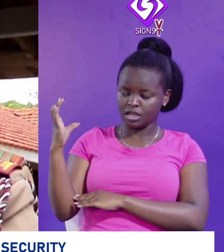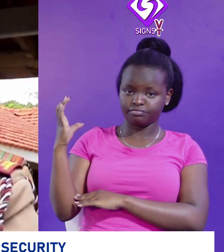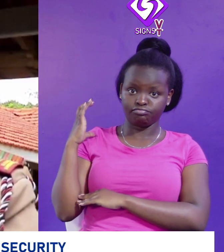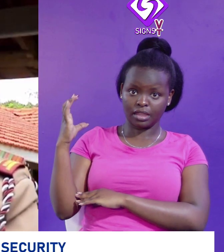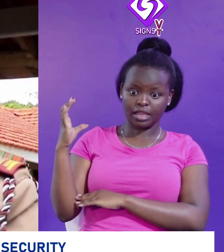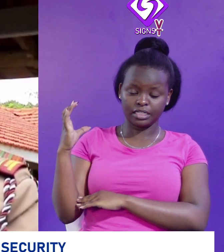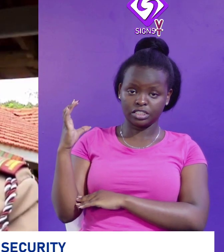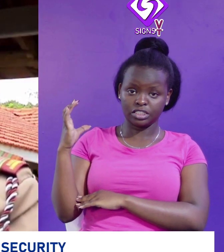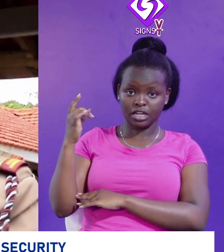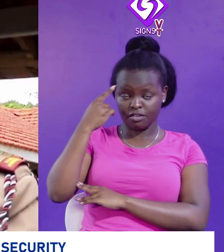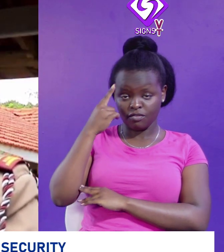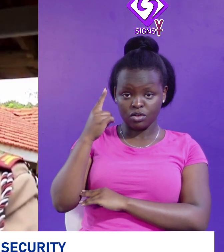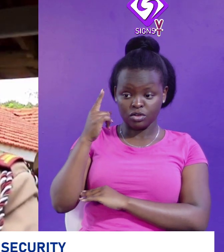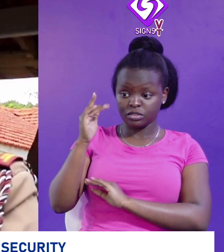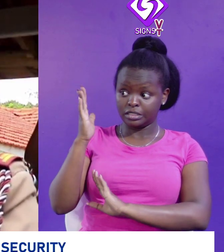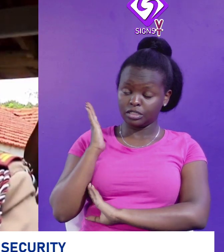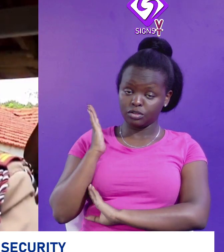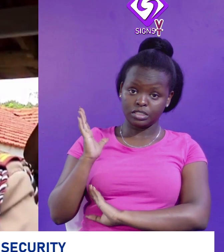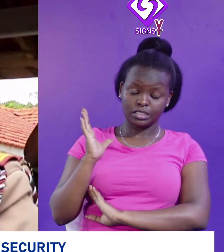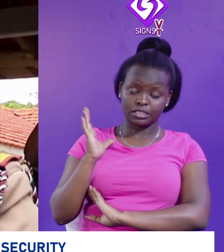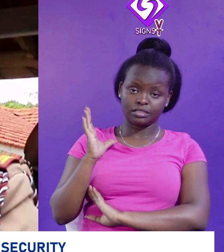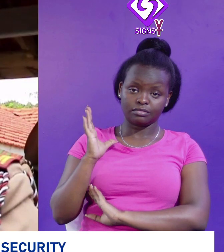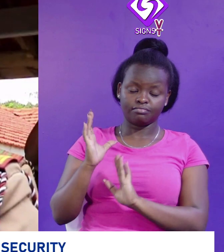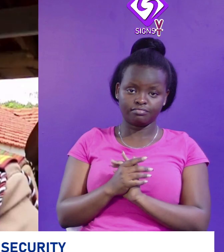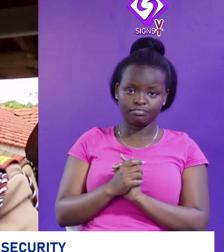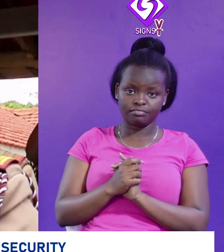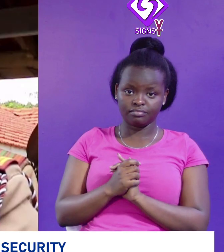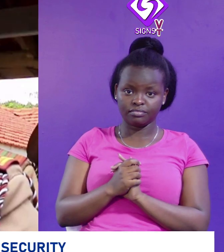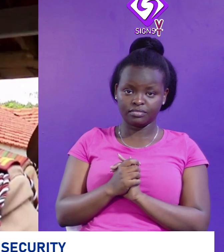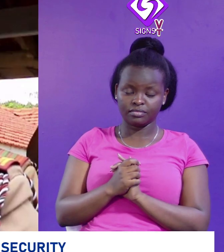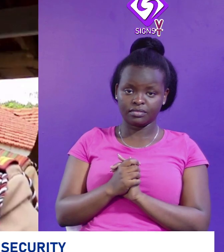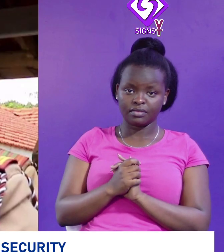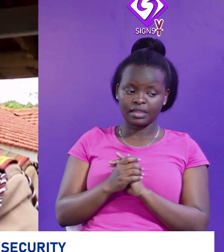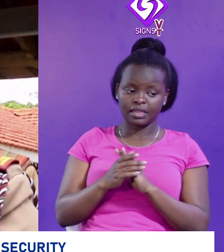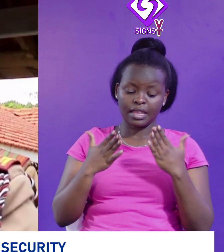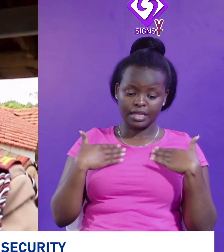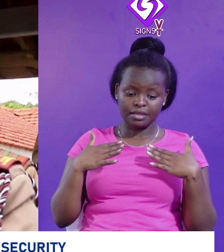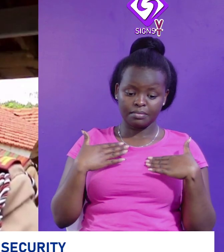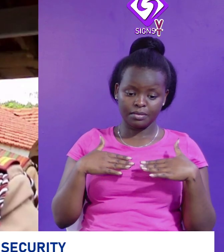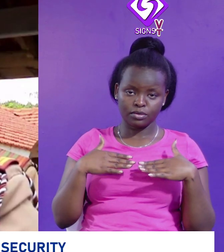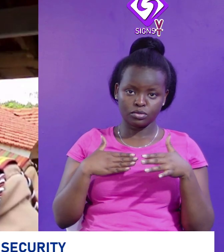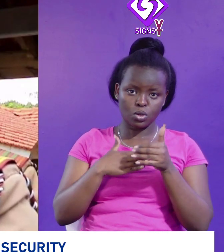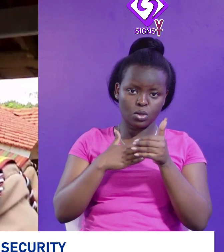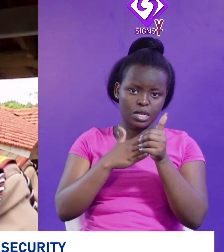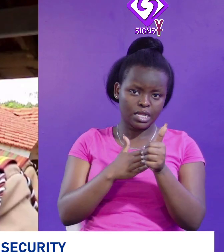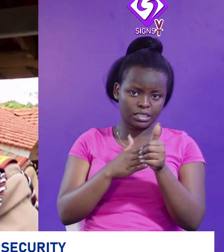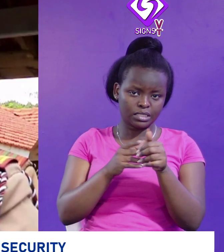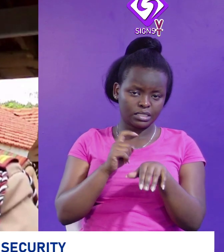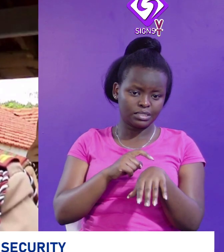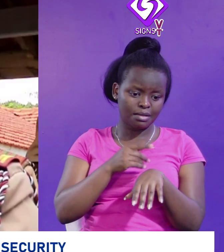the security committees. They'll be able to beef up security to that during that material